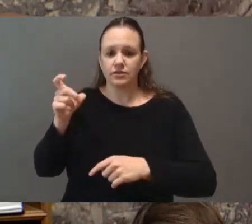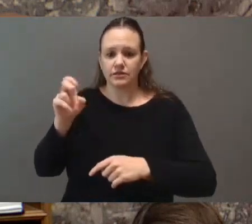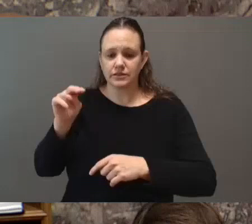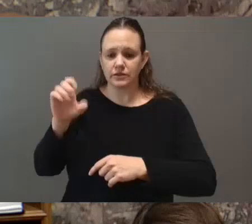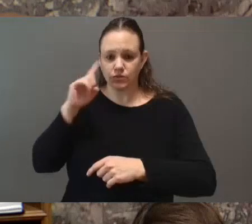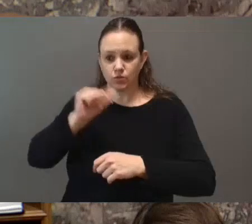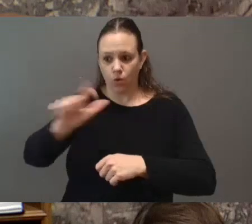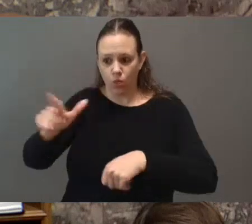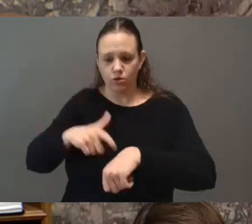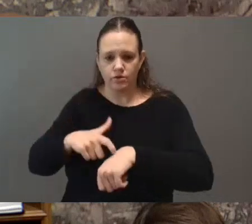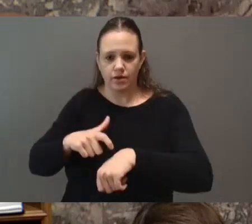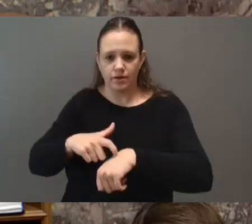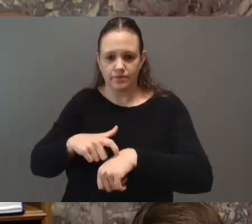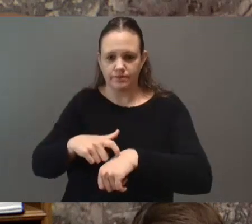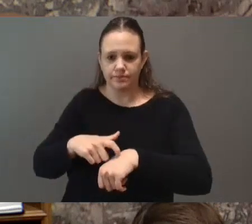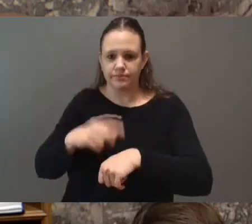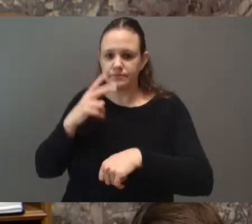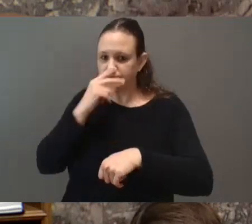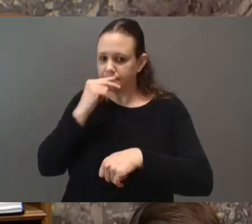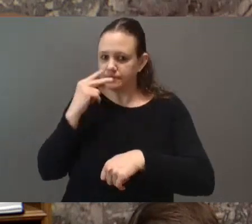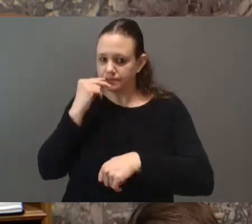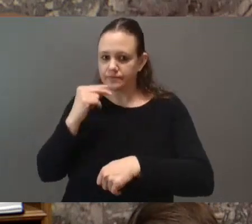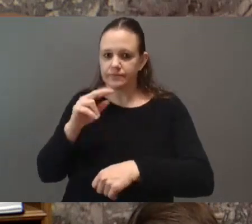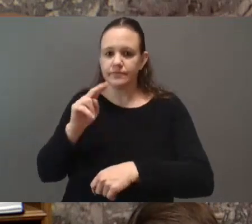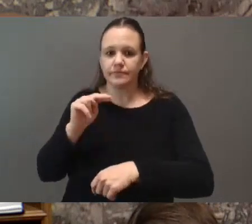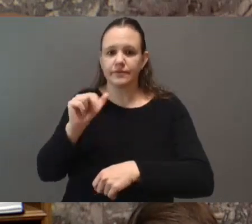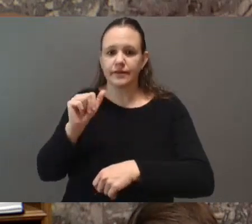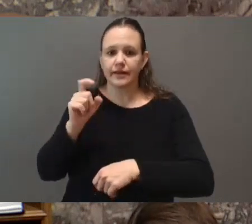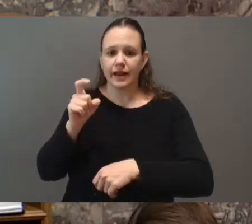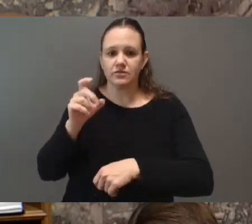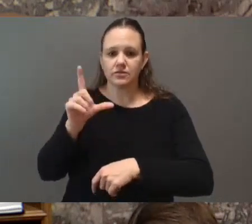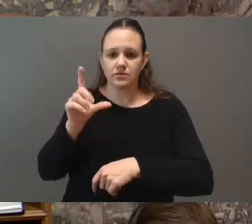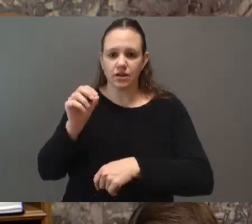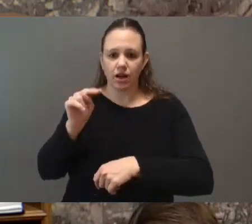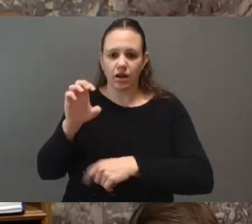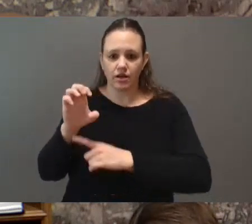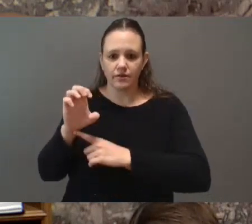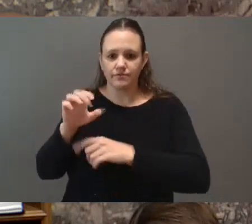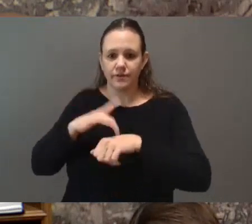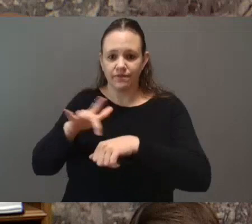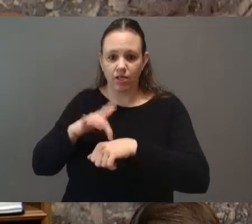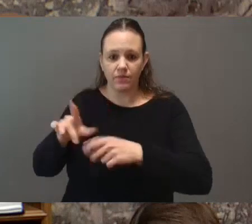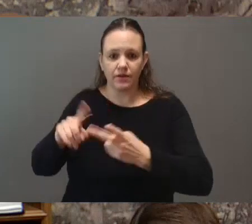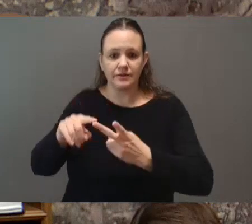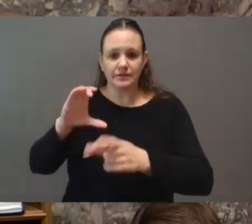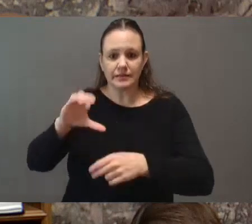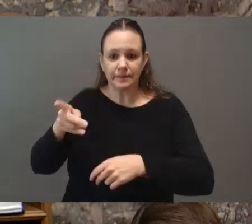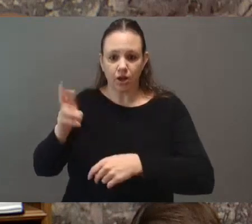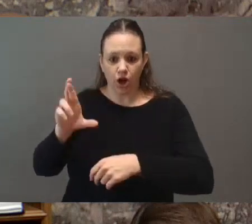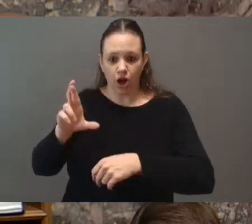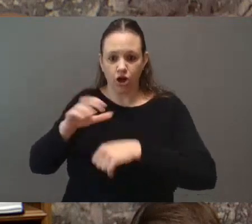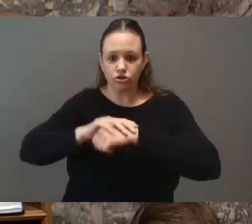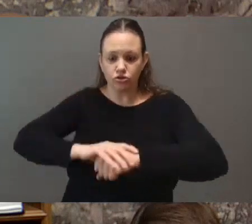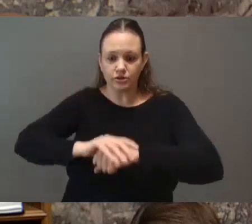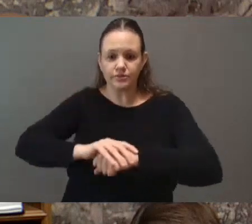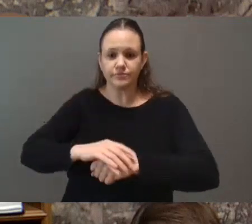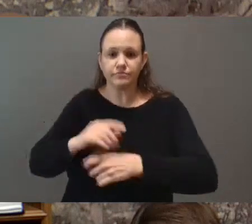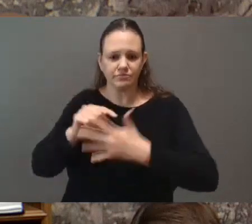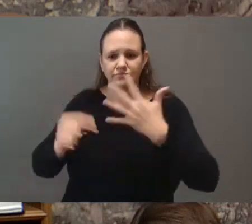a coroner's inquest, which I'm pleased to see that the Premier, I believe, has committed to at least making sure that that